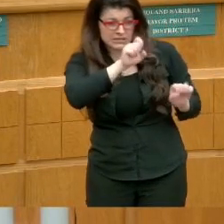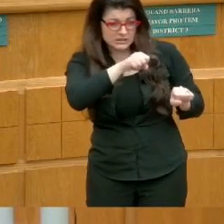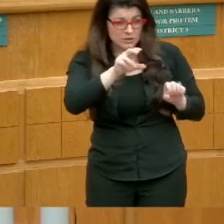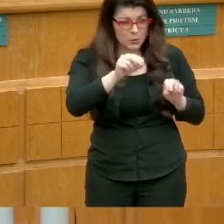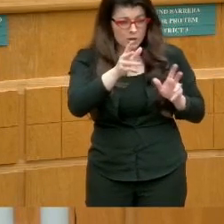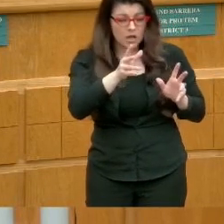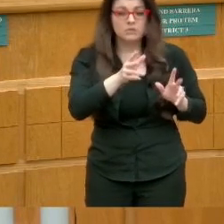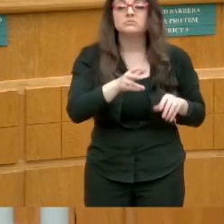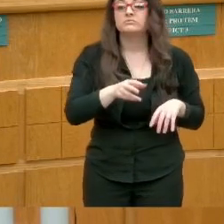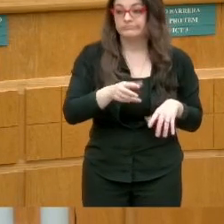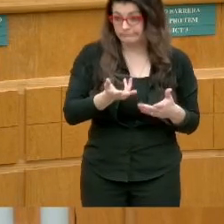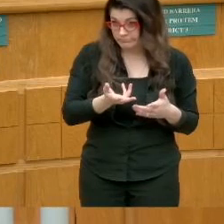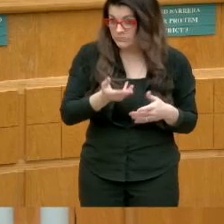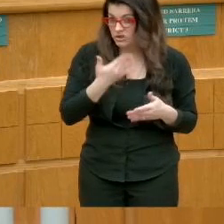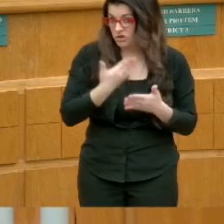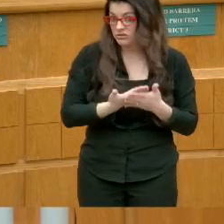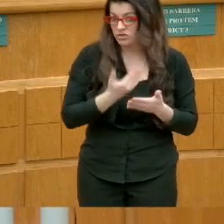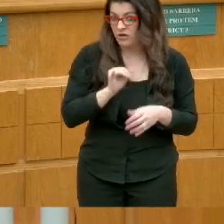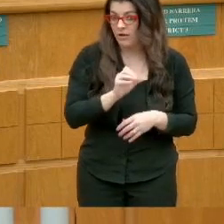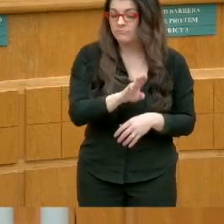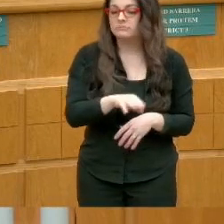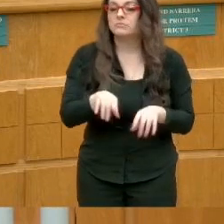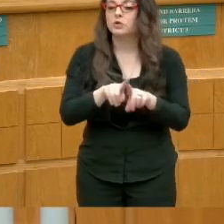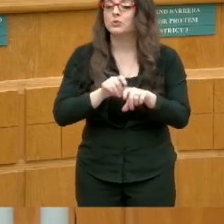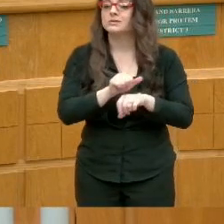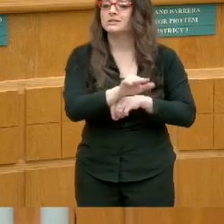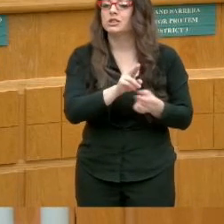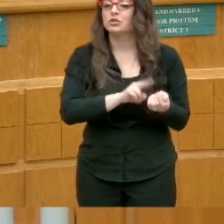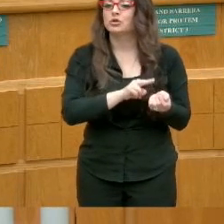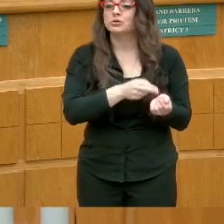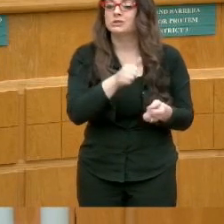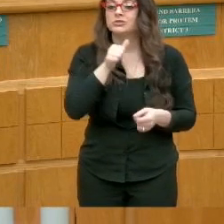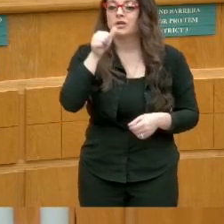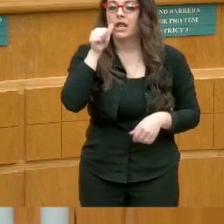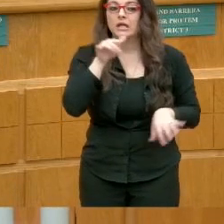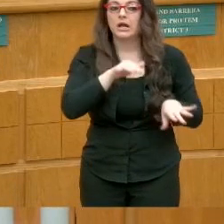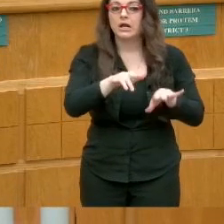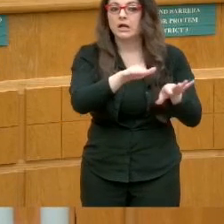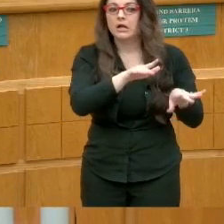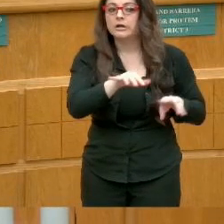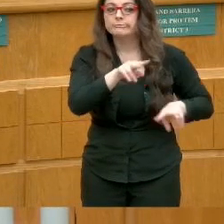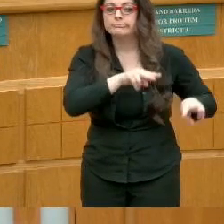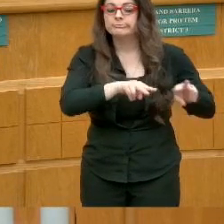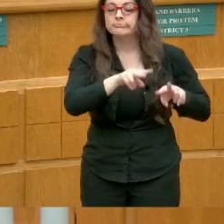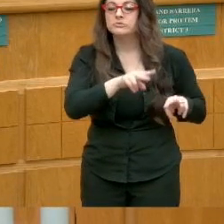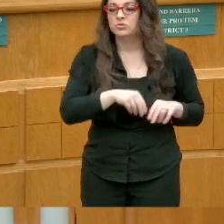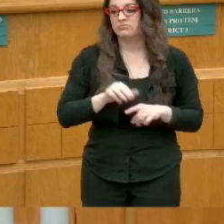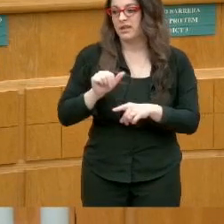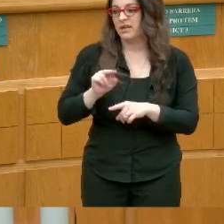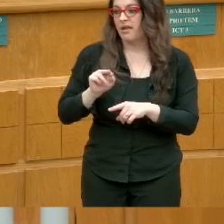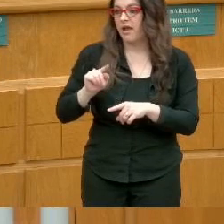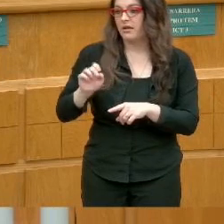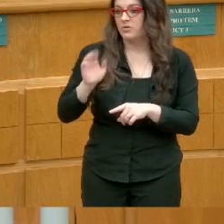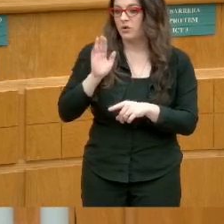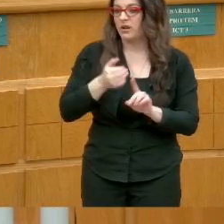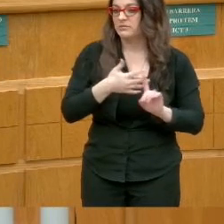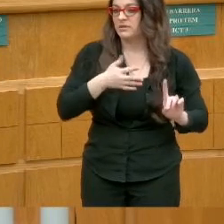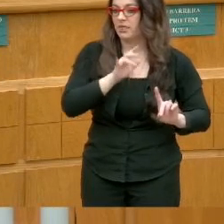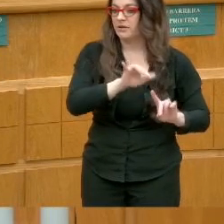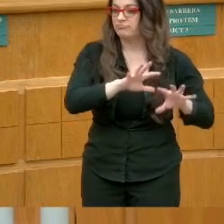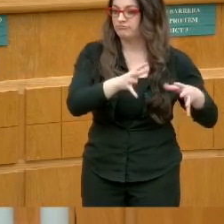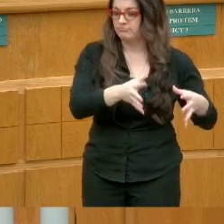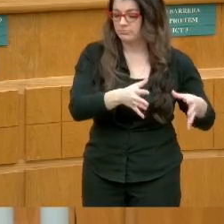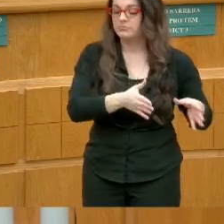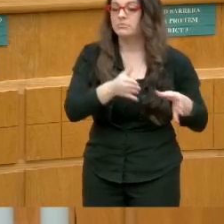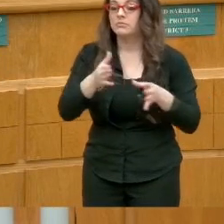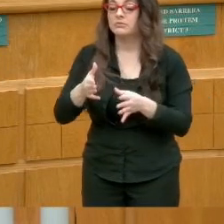a nurse there yesterday. But Annette will talk about that processing plant and the situation there. And then